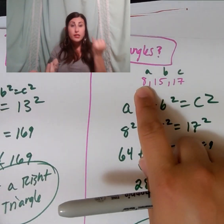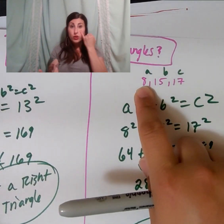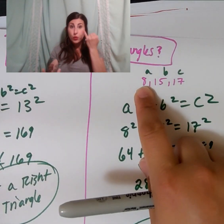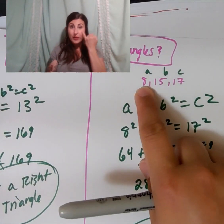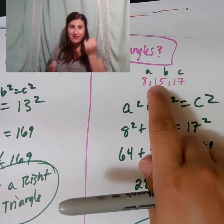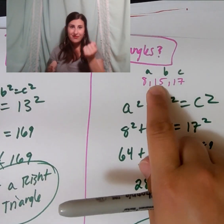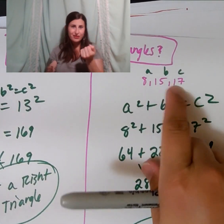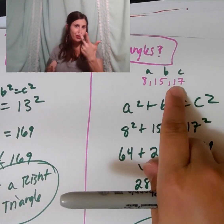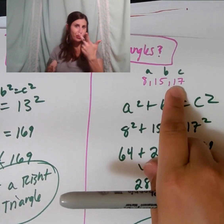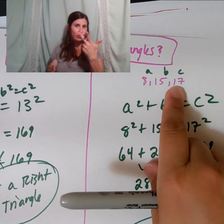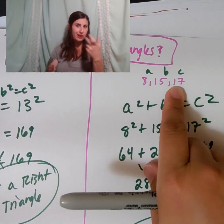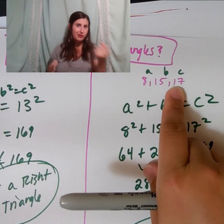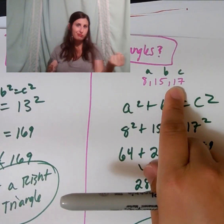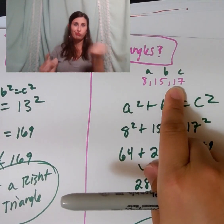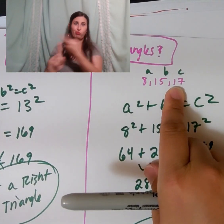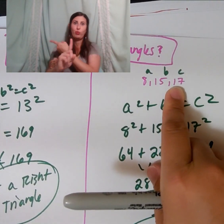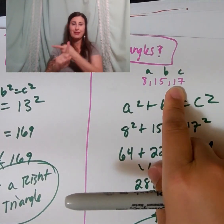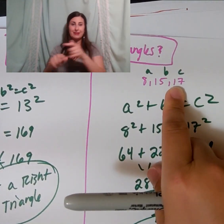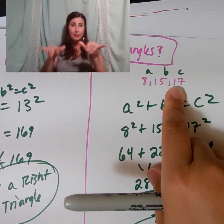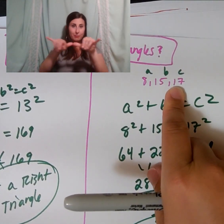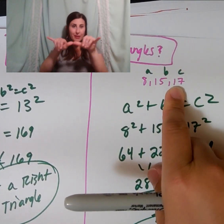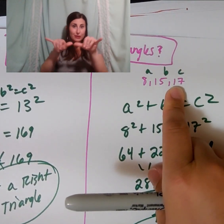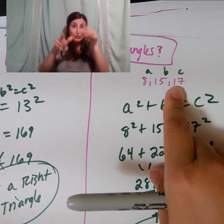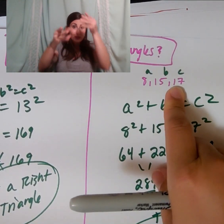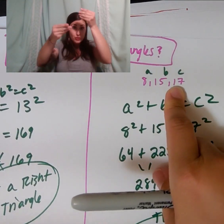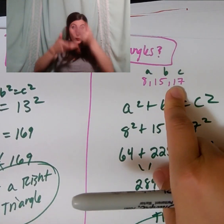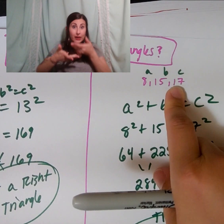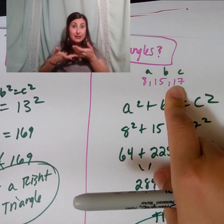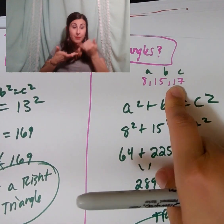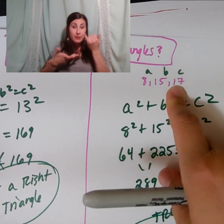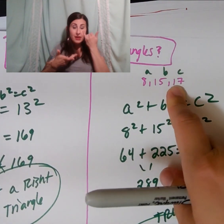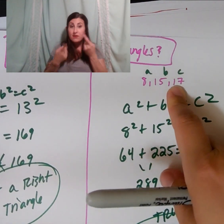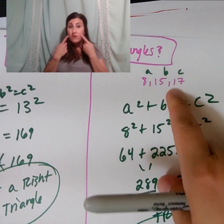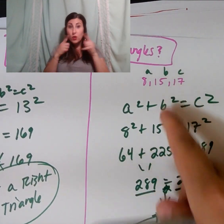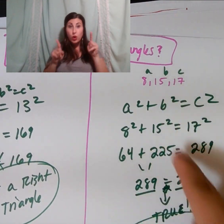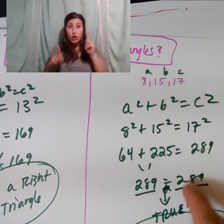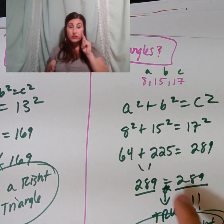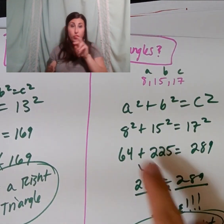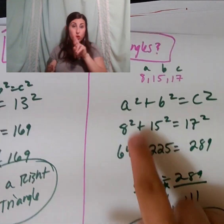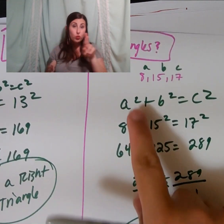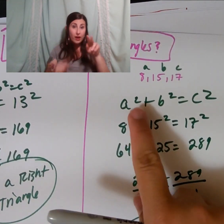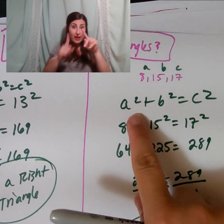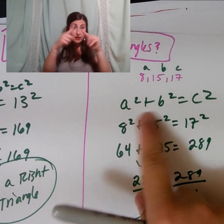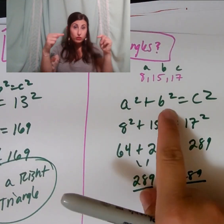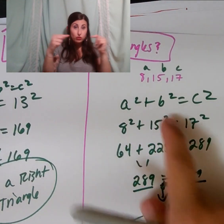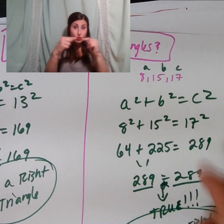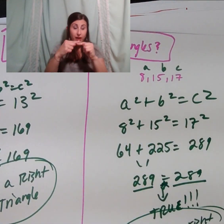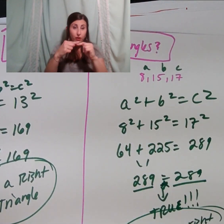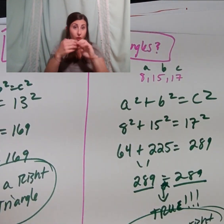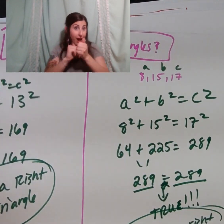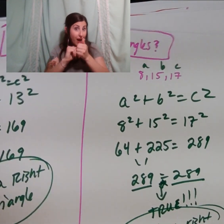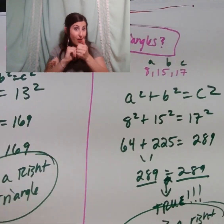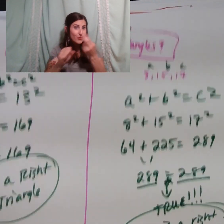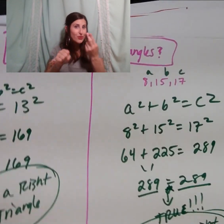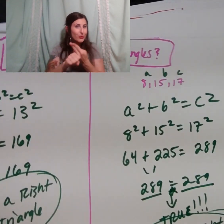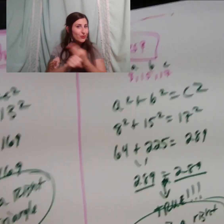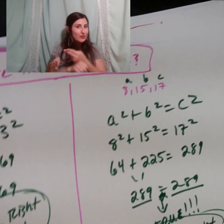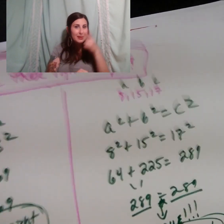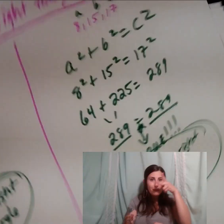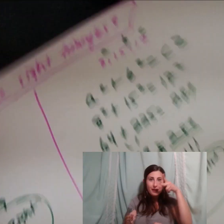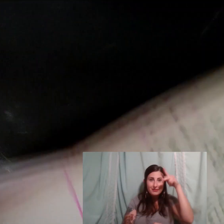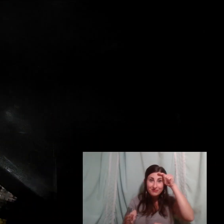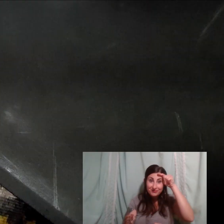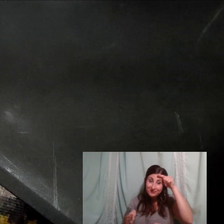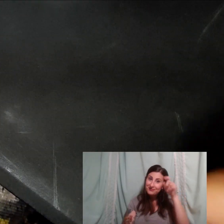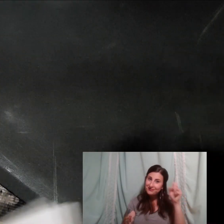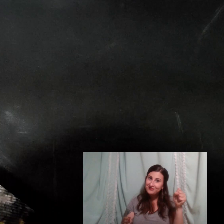you 3 random measurements, you could tell me if they belong to a right triangle by using the Pythagorean theorem.